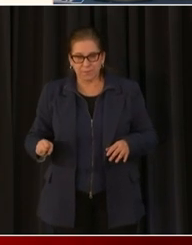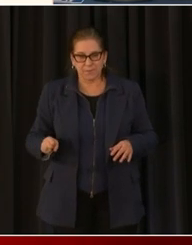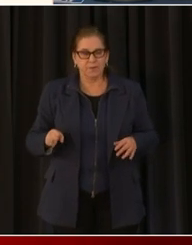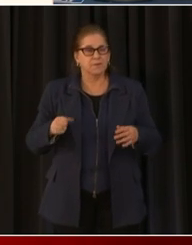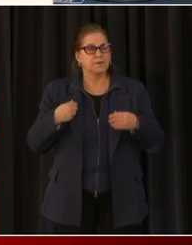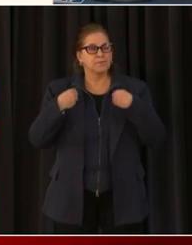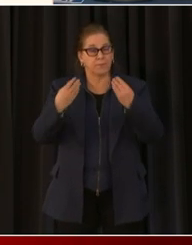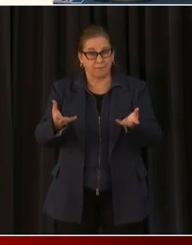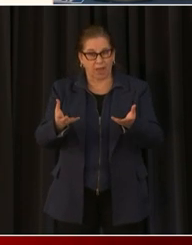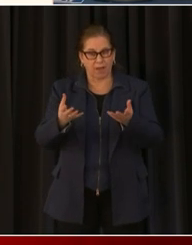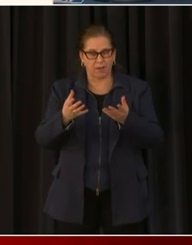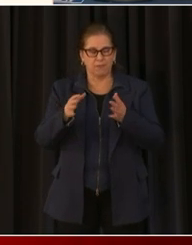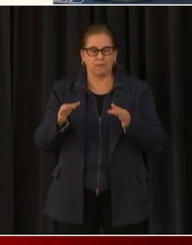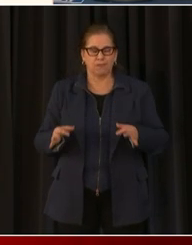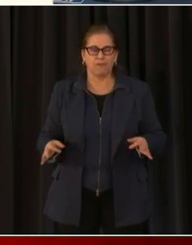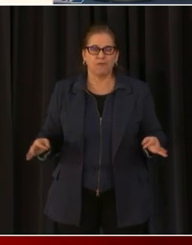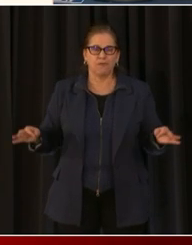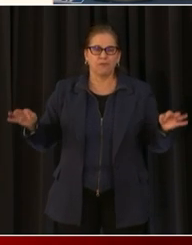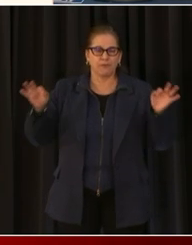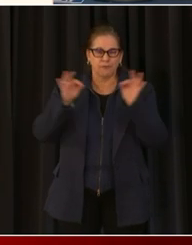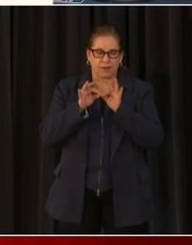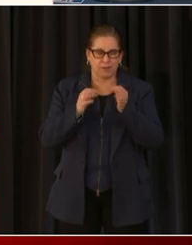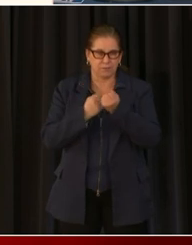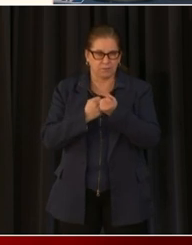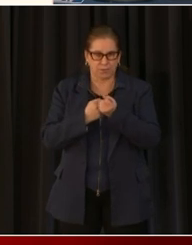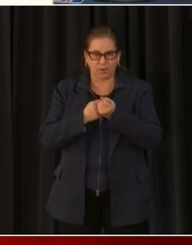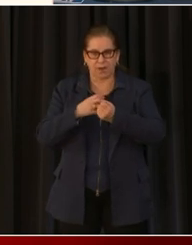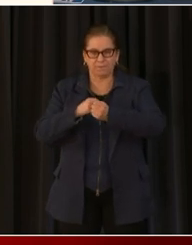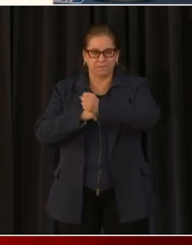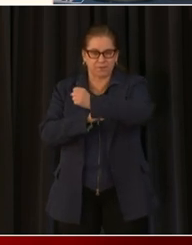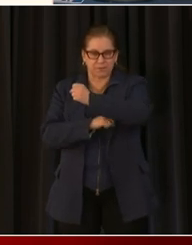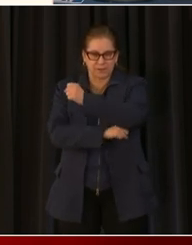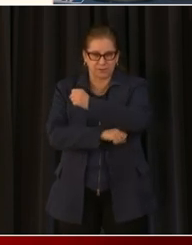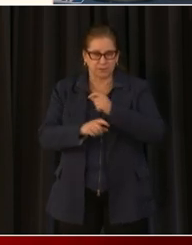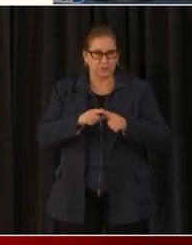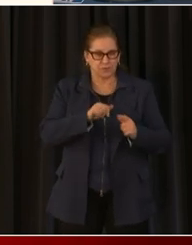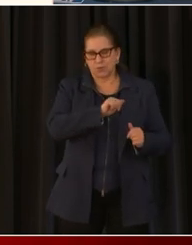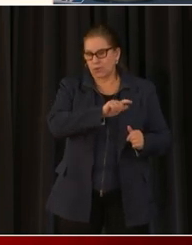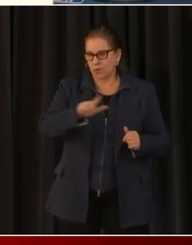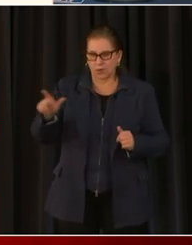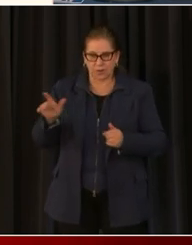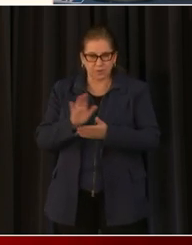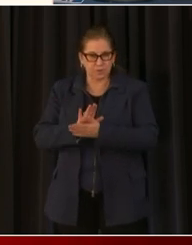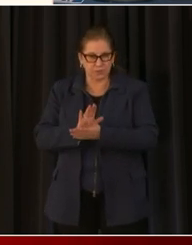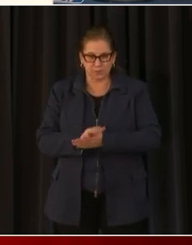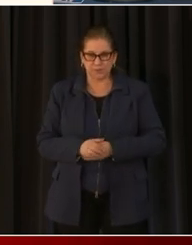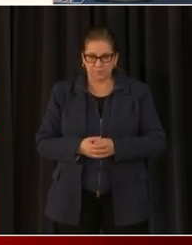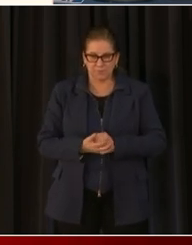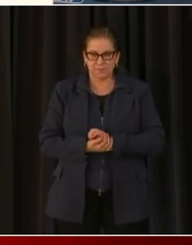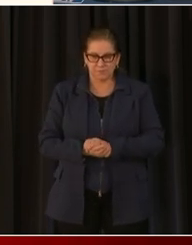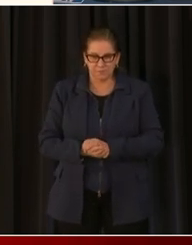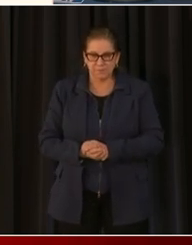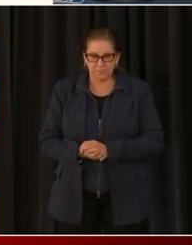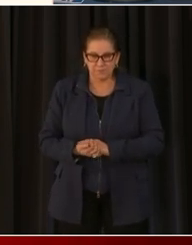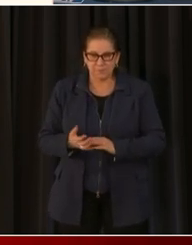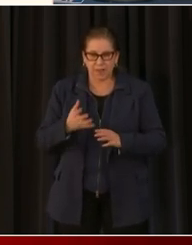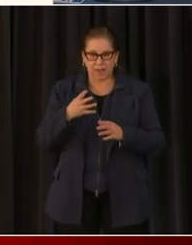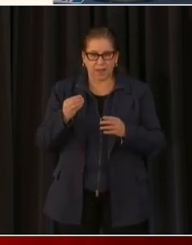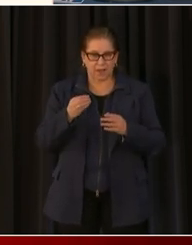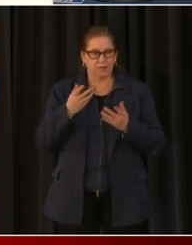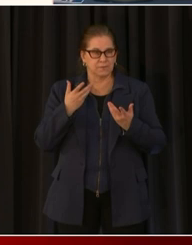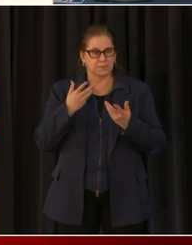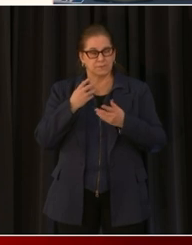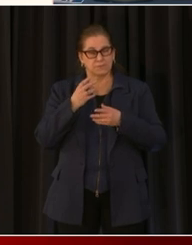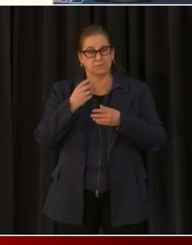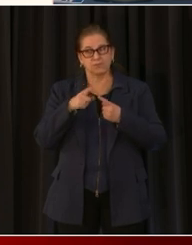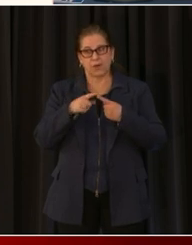supports as a part of our foundation. This includes our home visits and other supports that we've seen be a tremendous boost to student